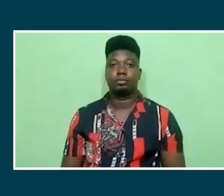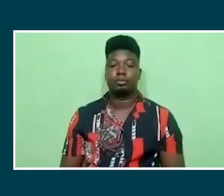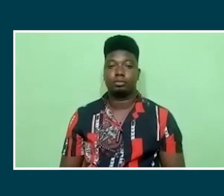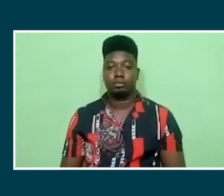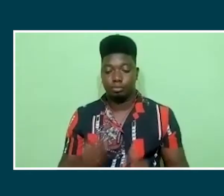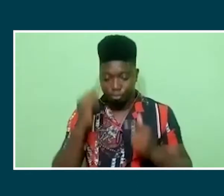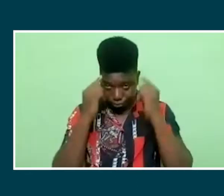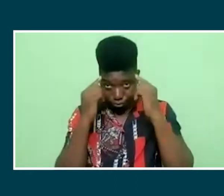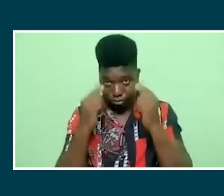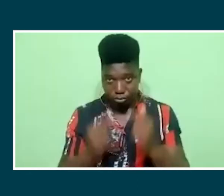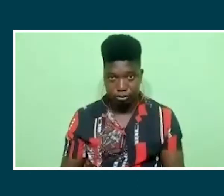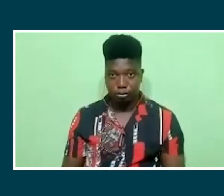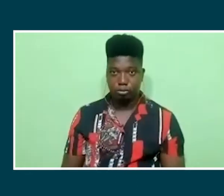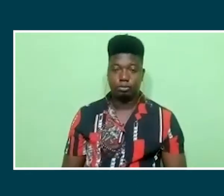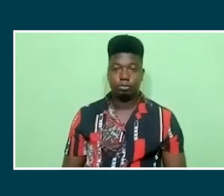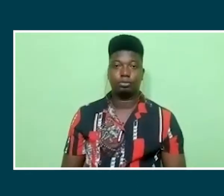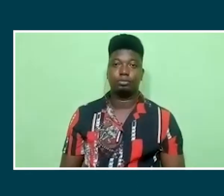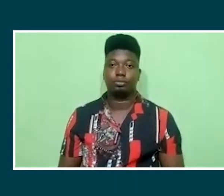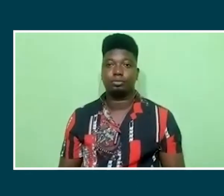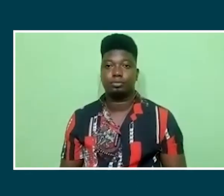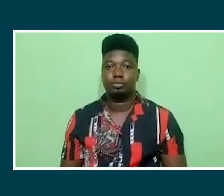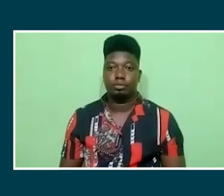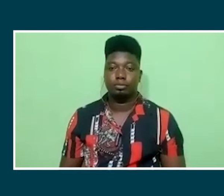as sexism.